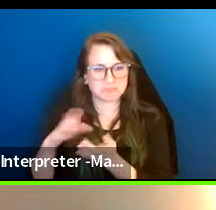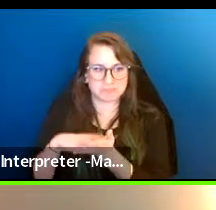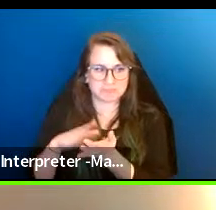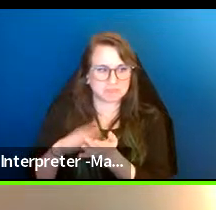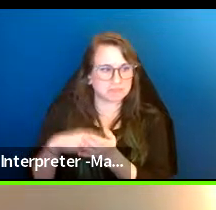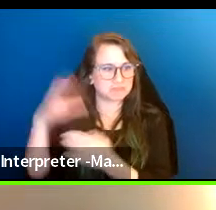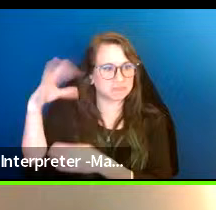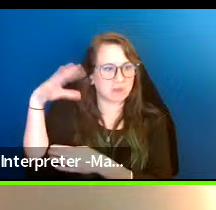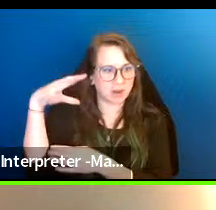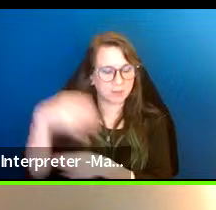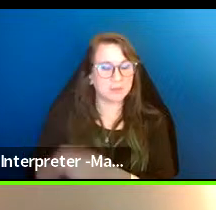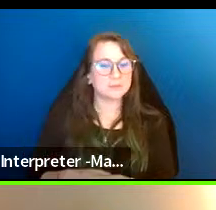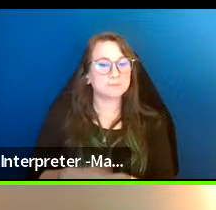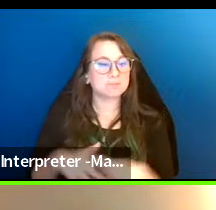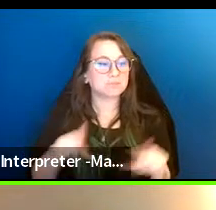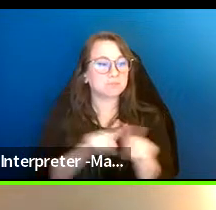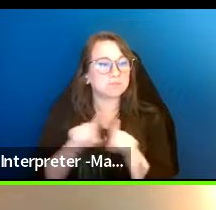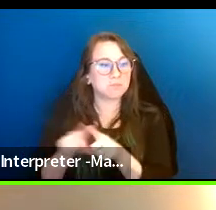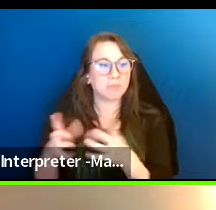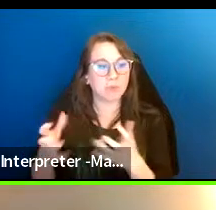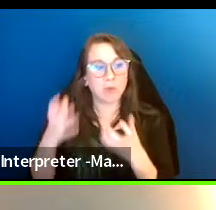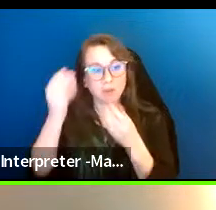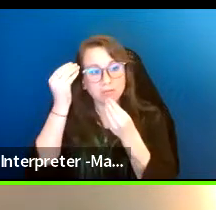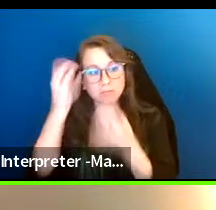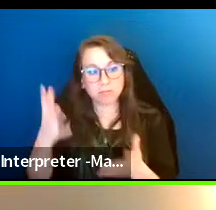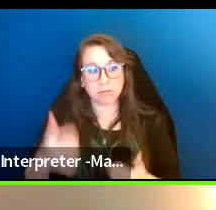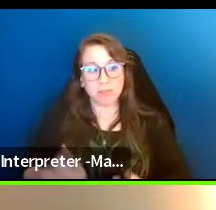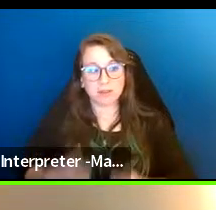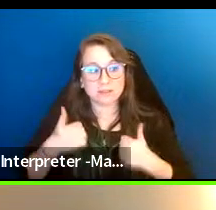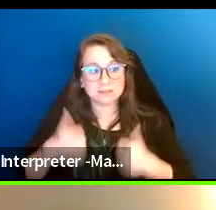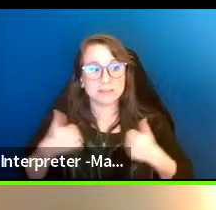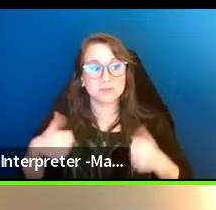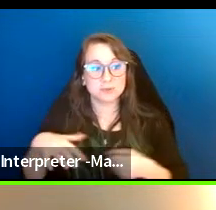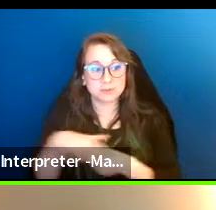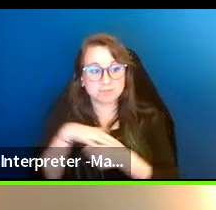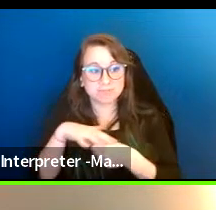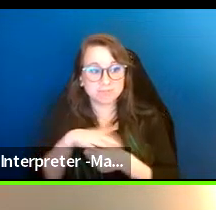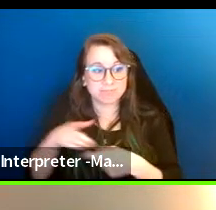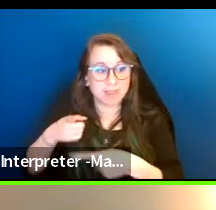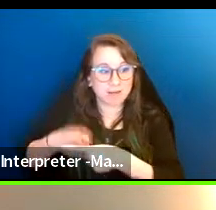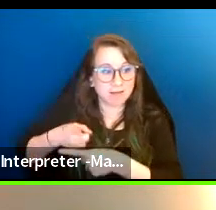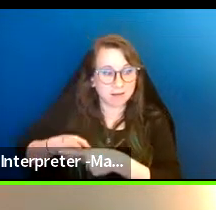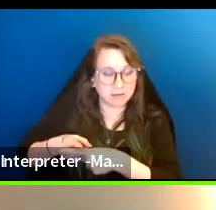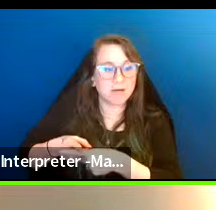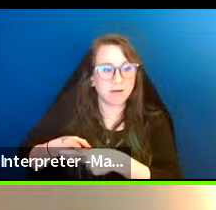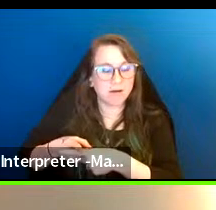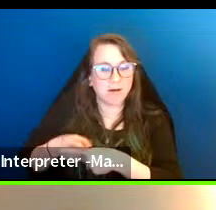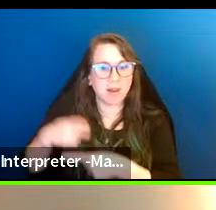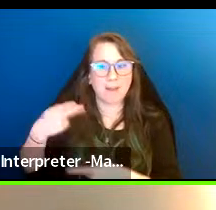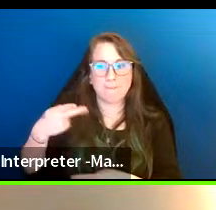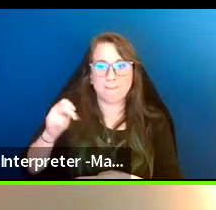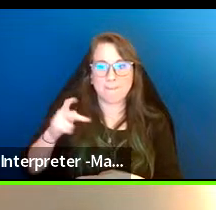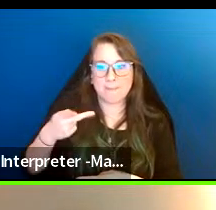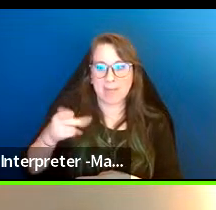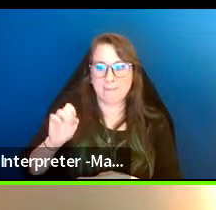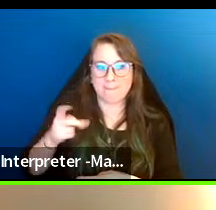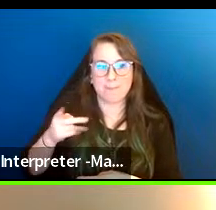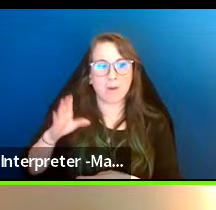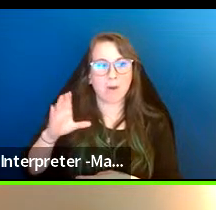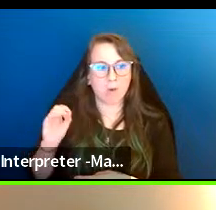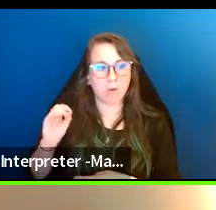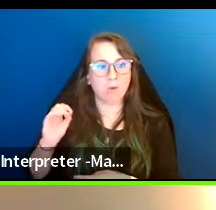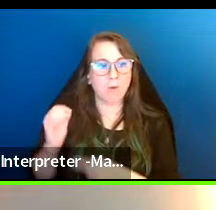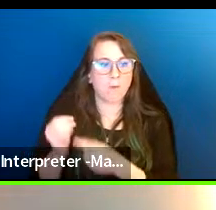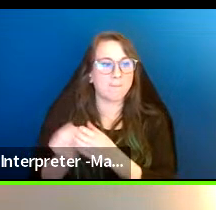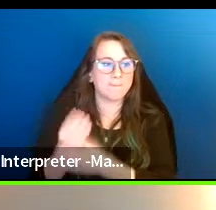to inform the constituents on 19th and Bennett Place that Pepco power plant is